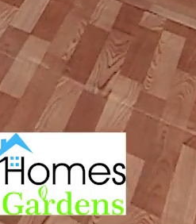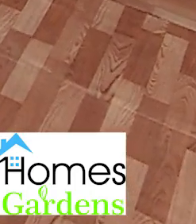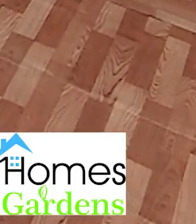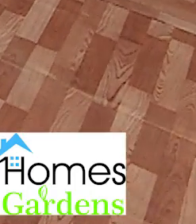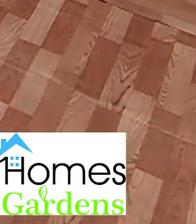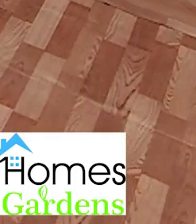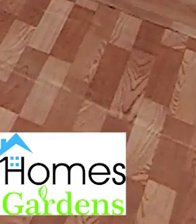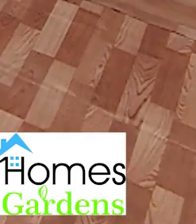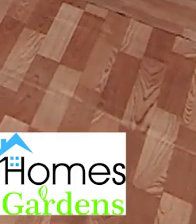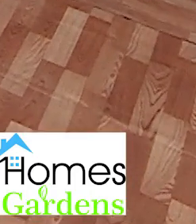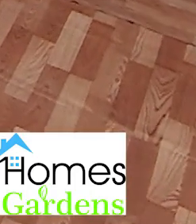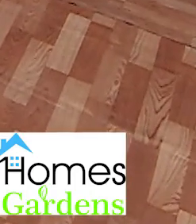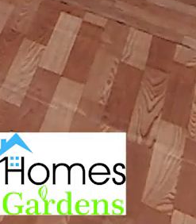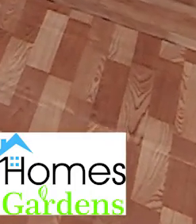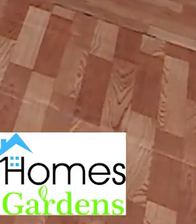of